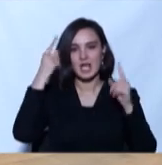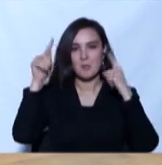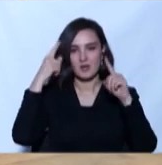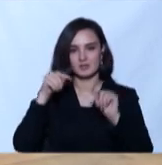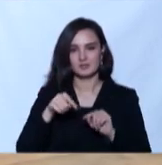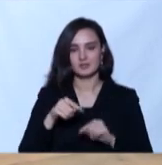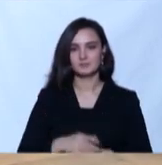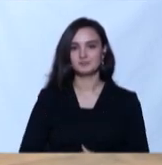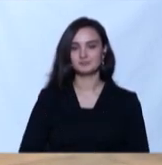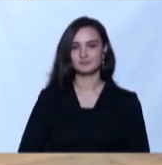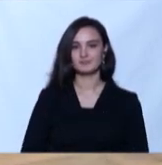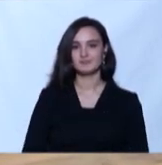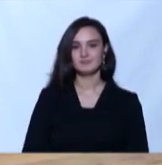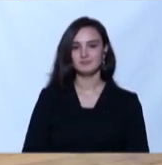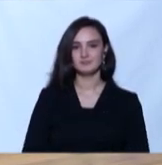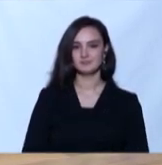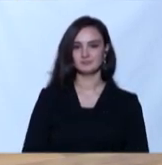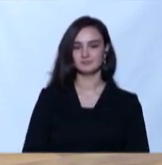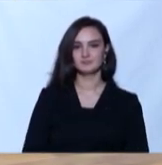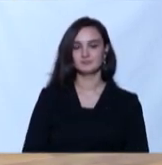Ooh, magic.